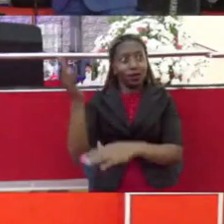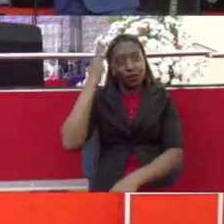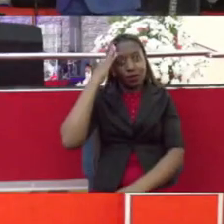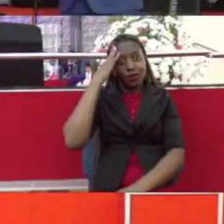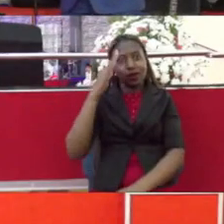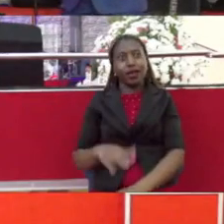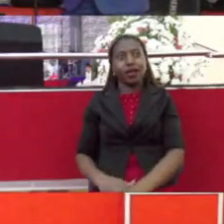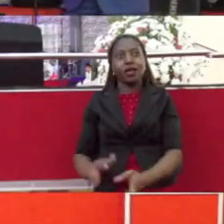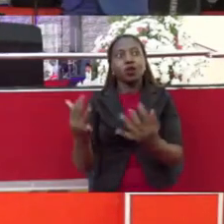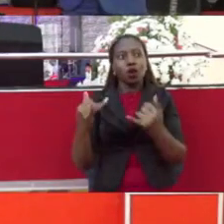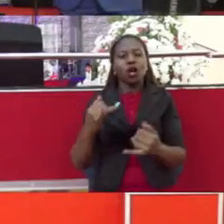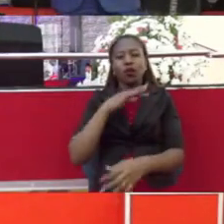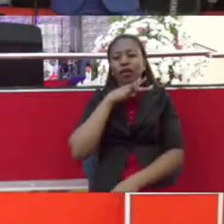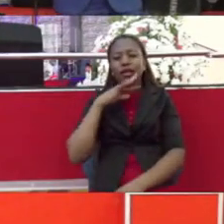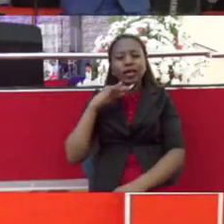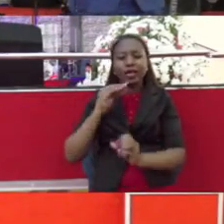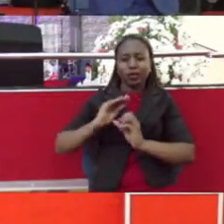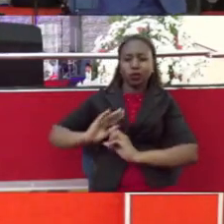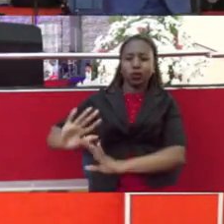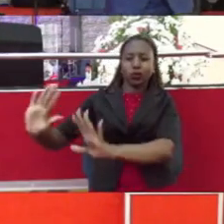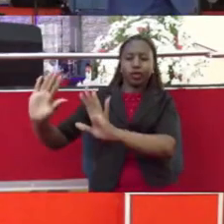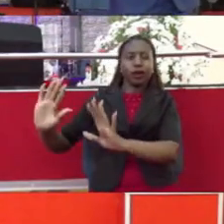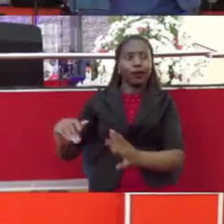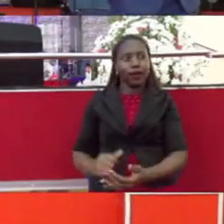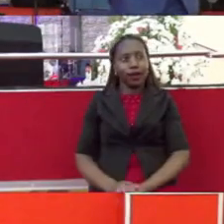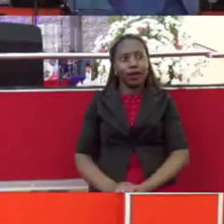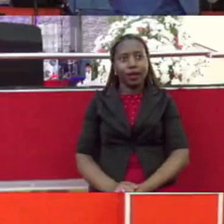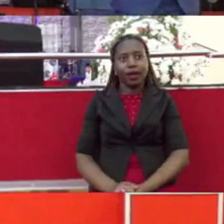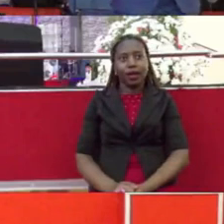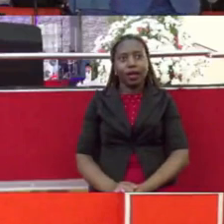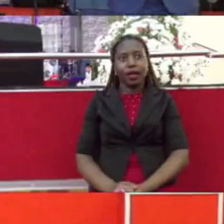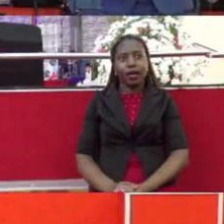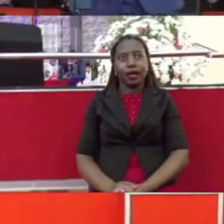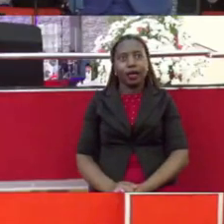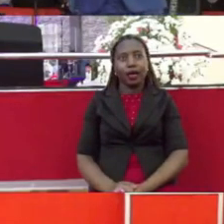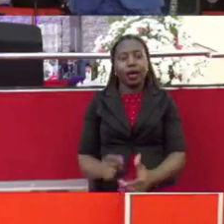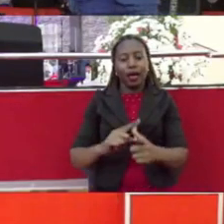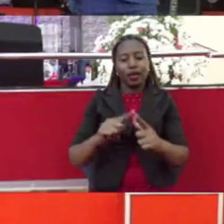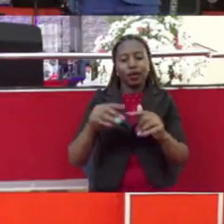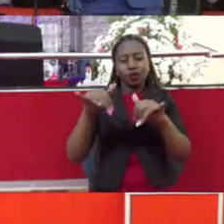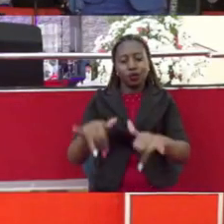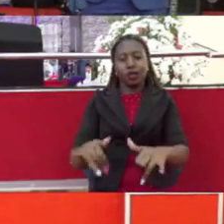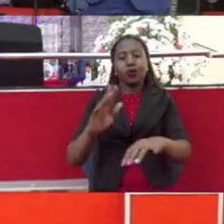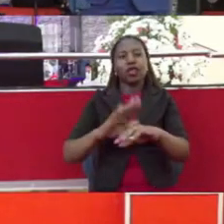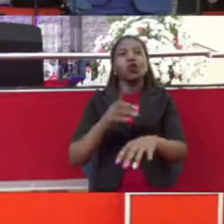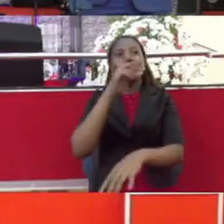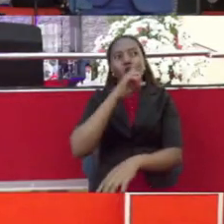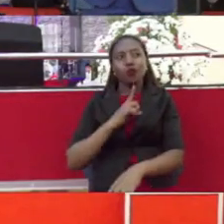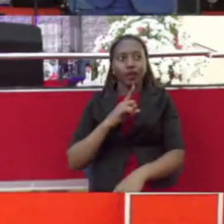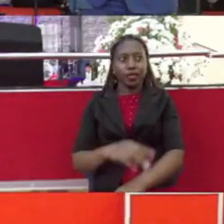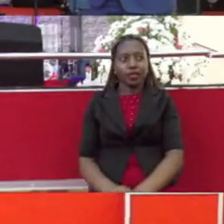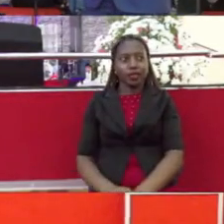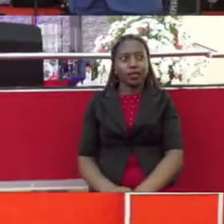that now the chaff is able to be blown away. Ili uchafu ule ukaweze kutupwa. And now we are left with beans. Na sasa unabaki na